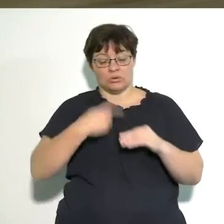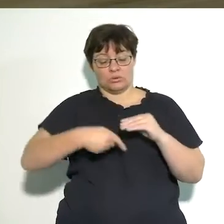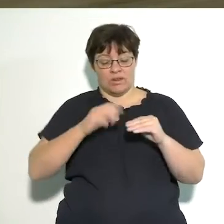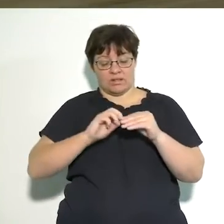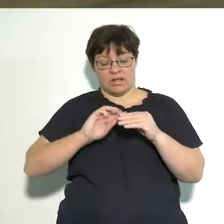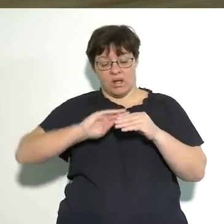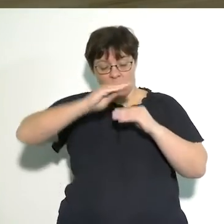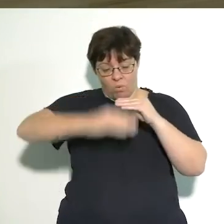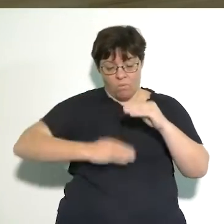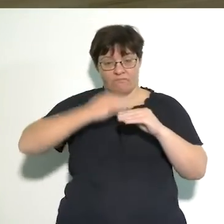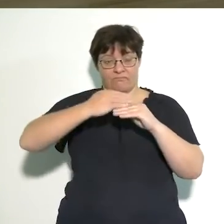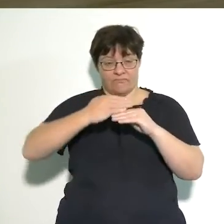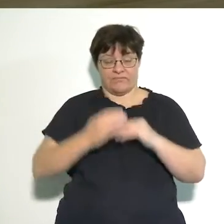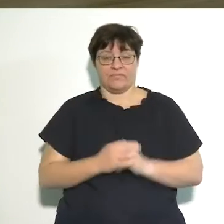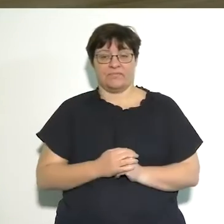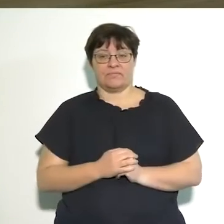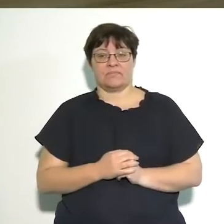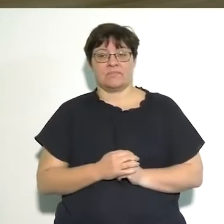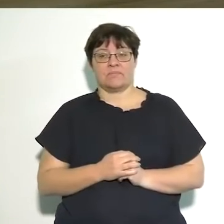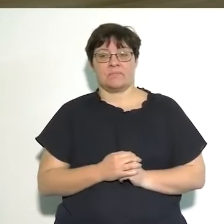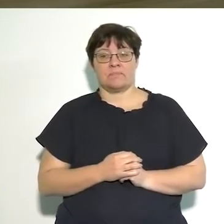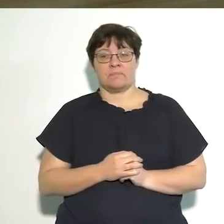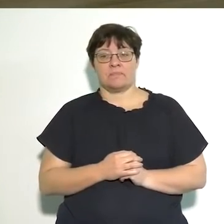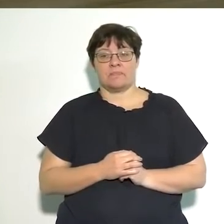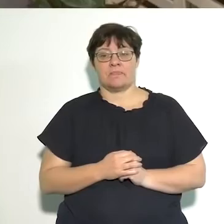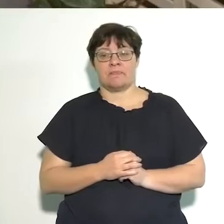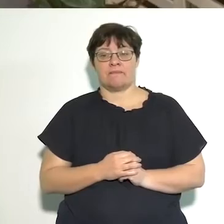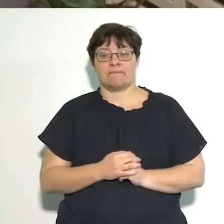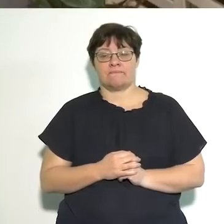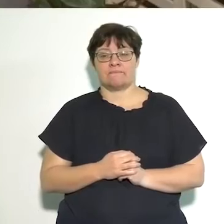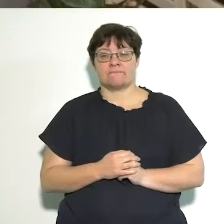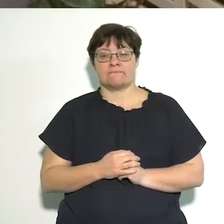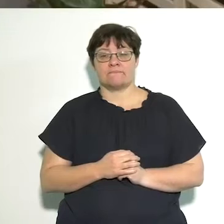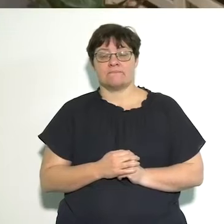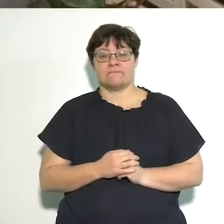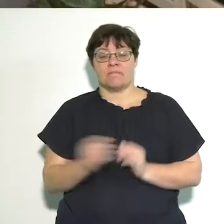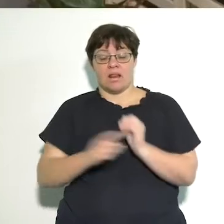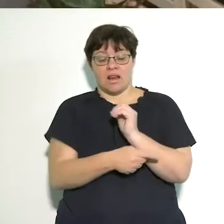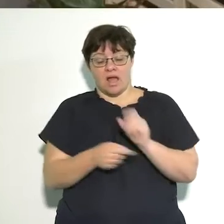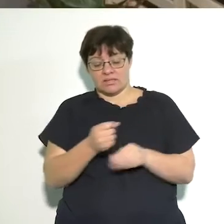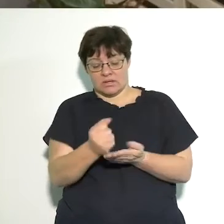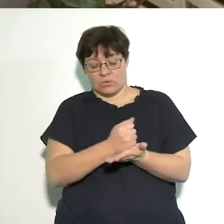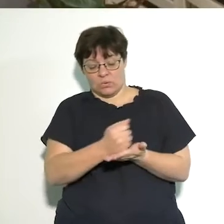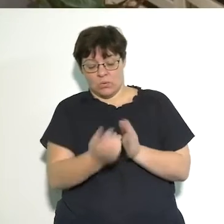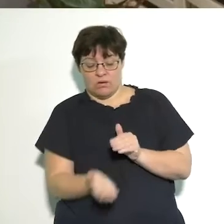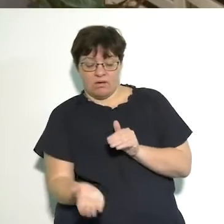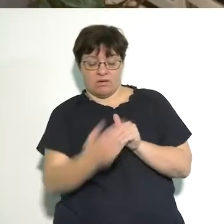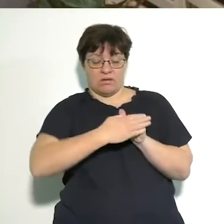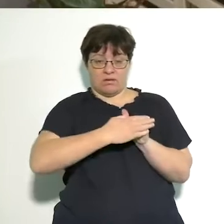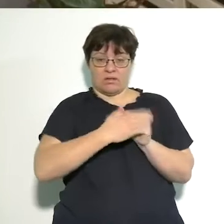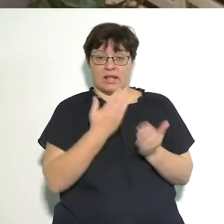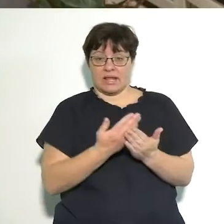and then you wrap it round the cardboard tube and glue